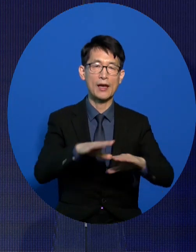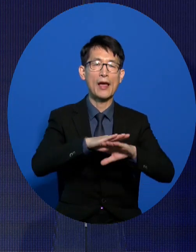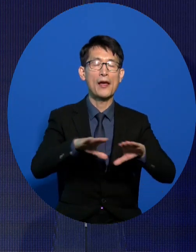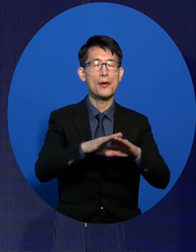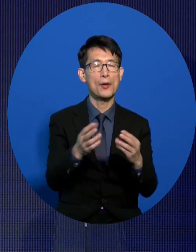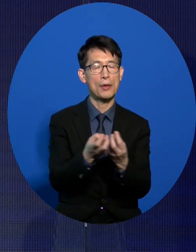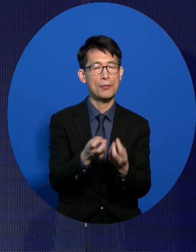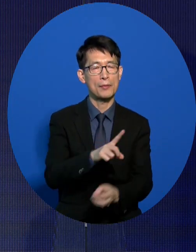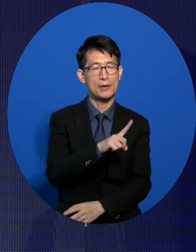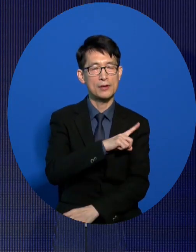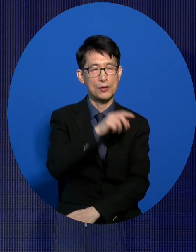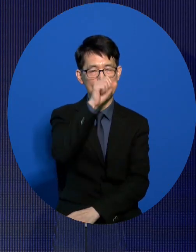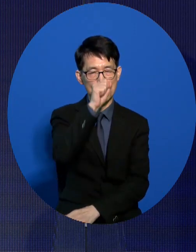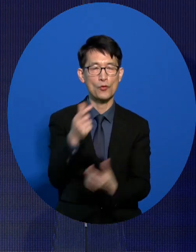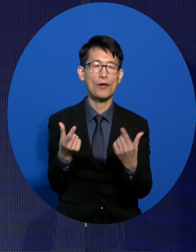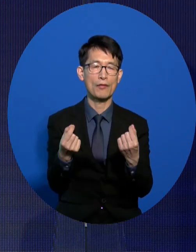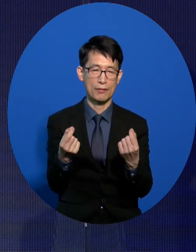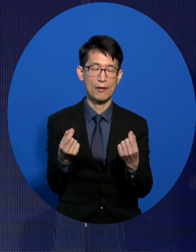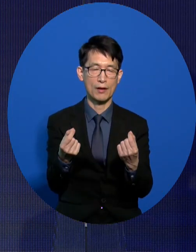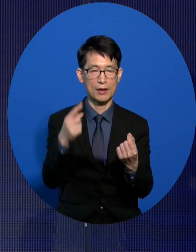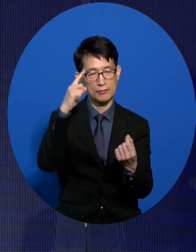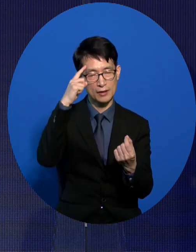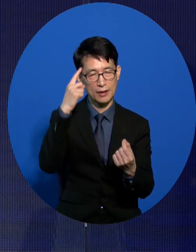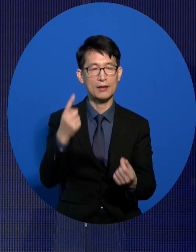the priority task for us,